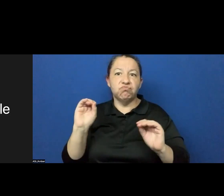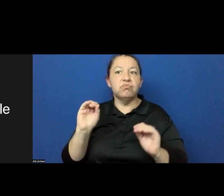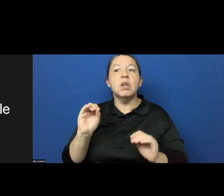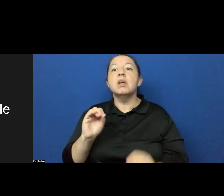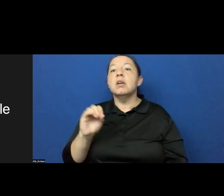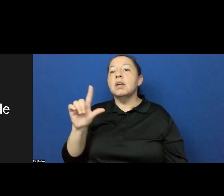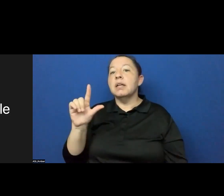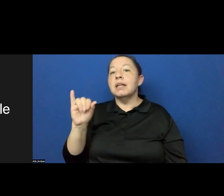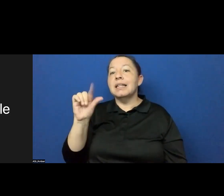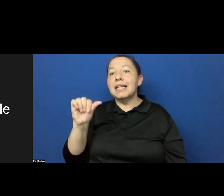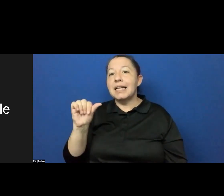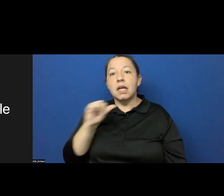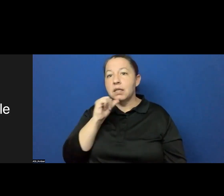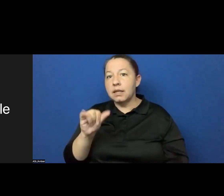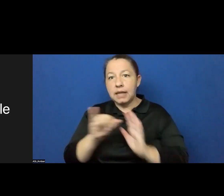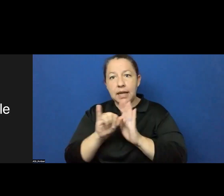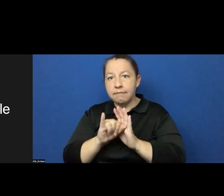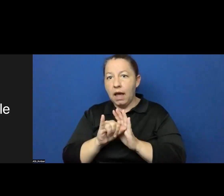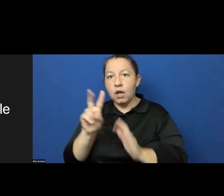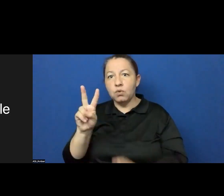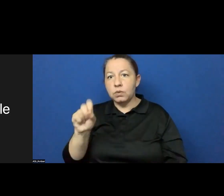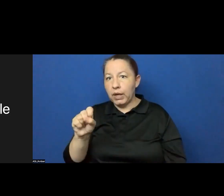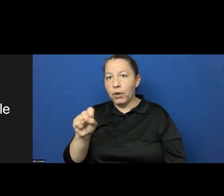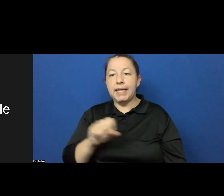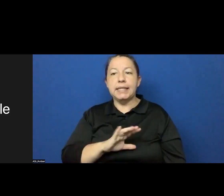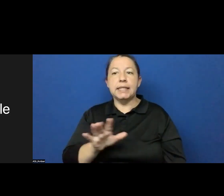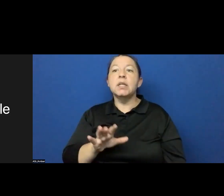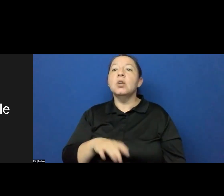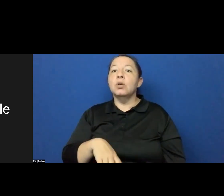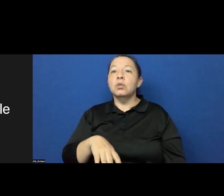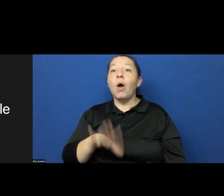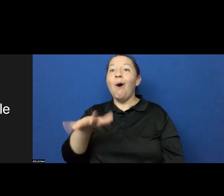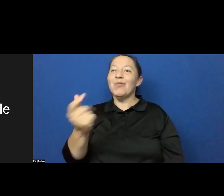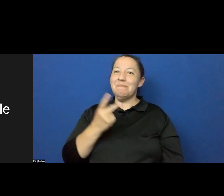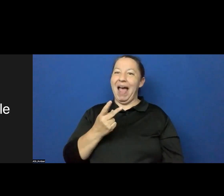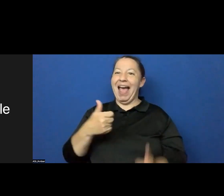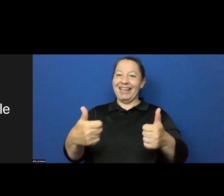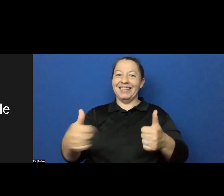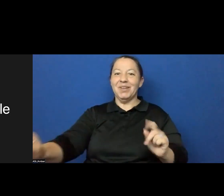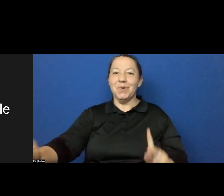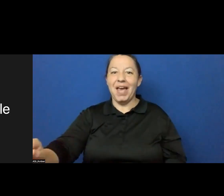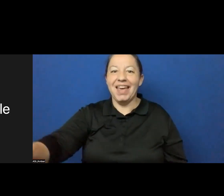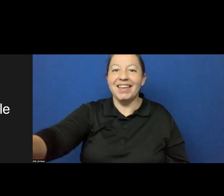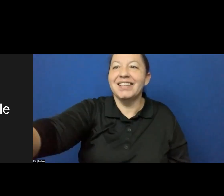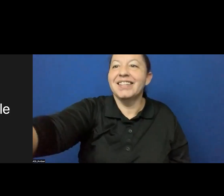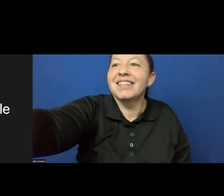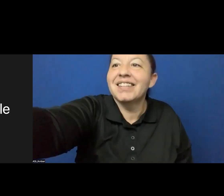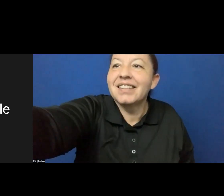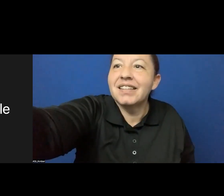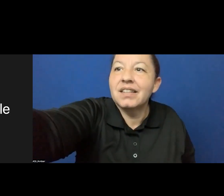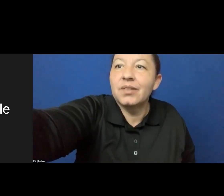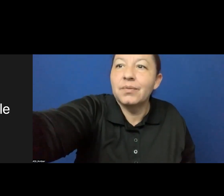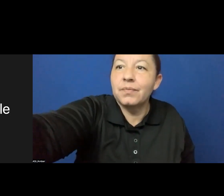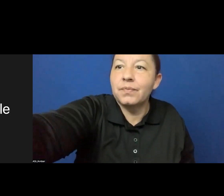Linda does not. So we wanted to provide, oh, you're back. We wanted to provide an